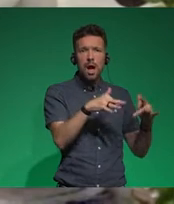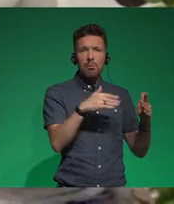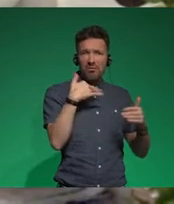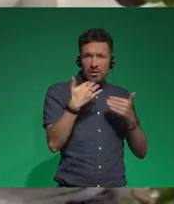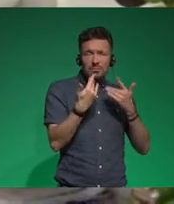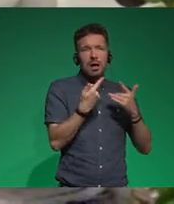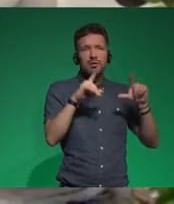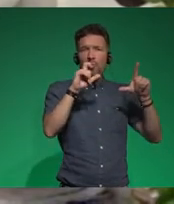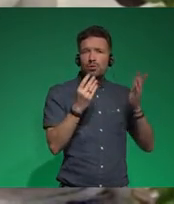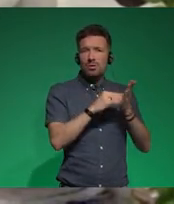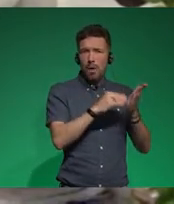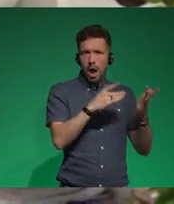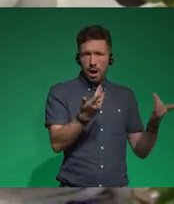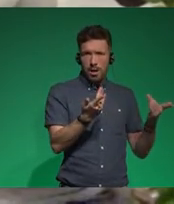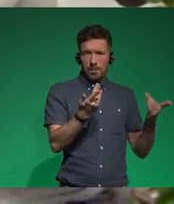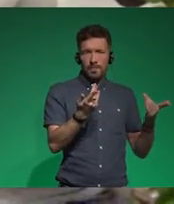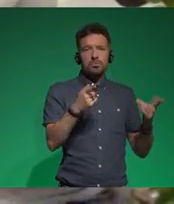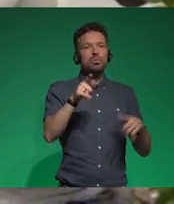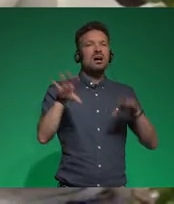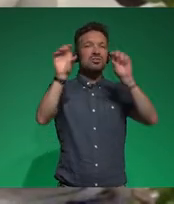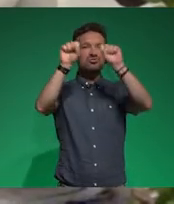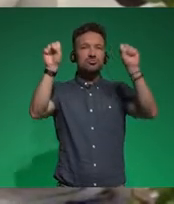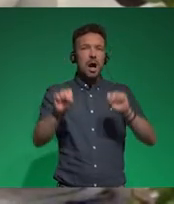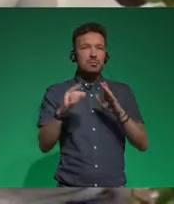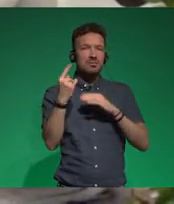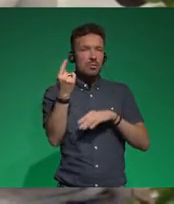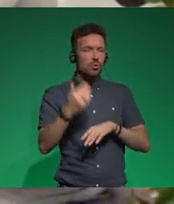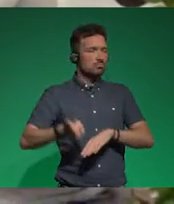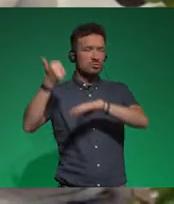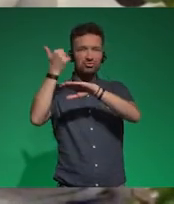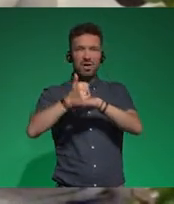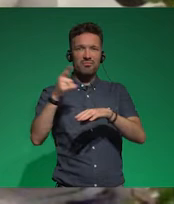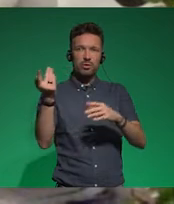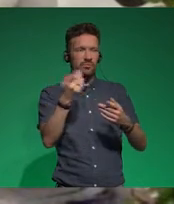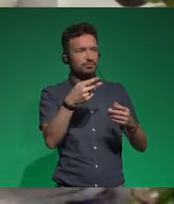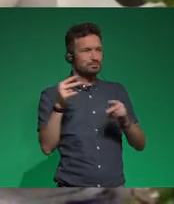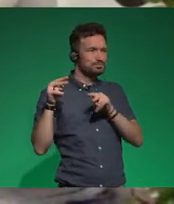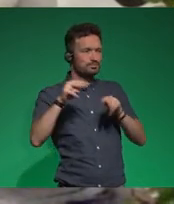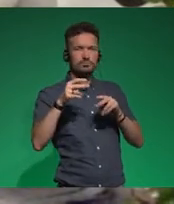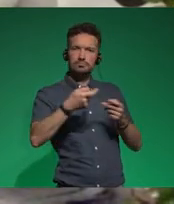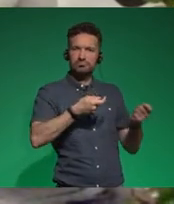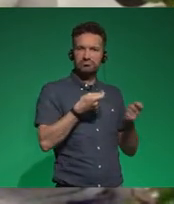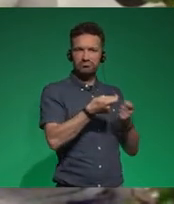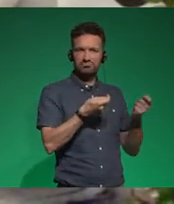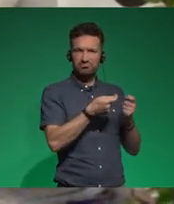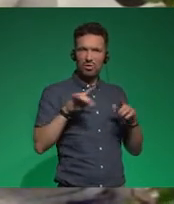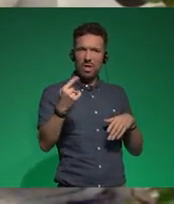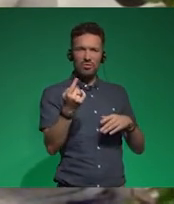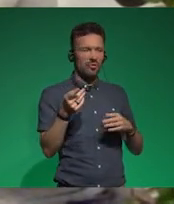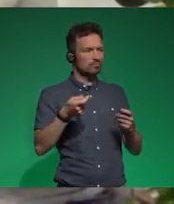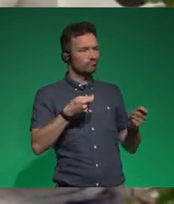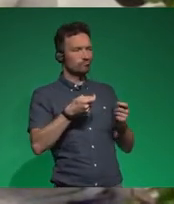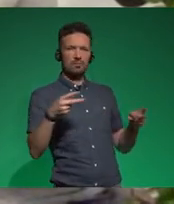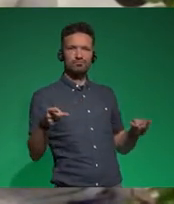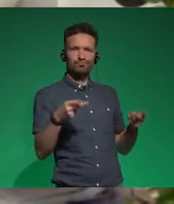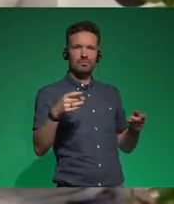own the land, and so for the people, nobody really own anything. And so like farmers, they